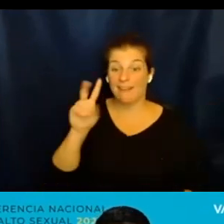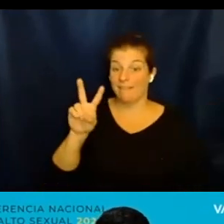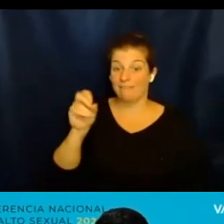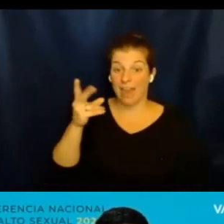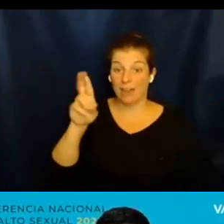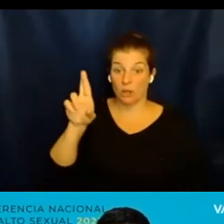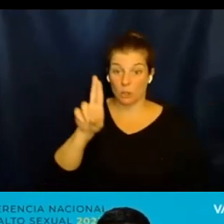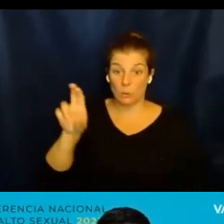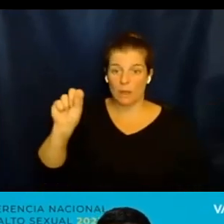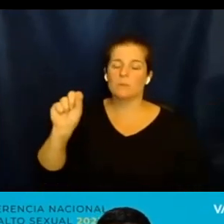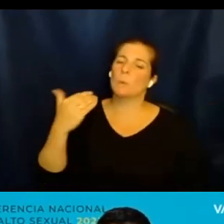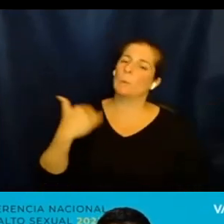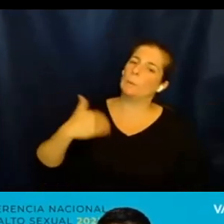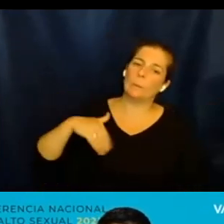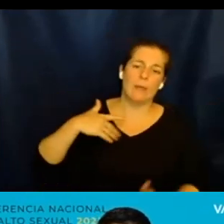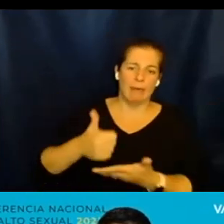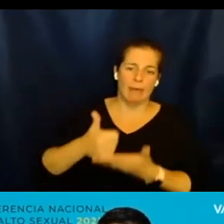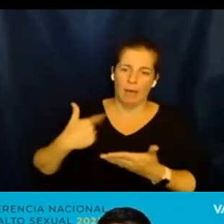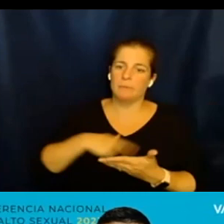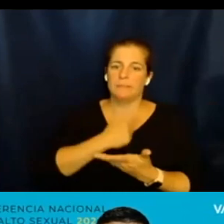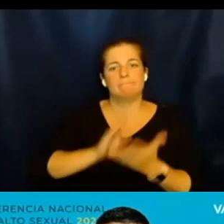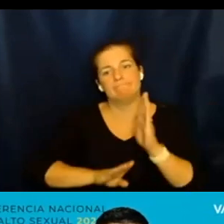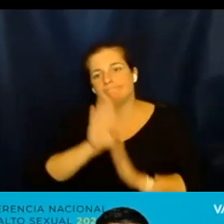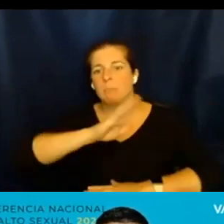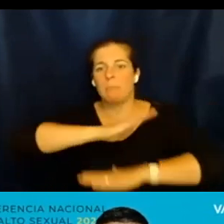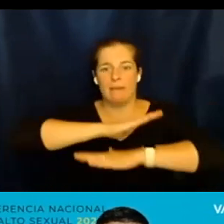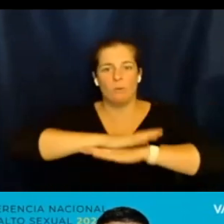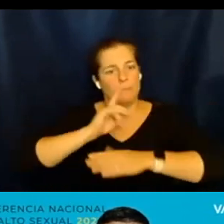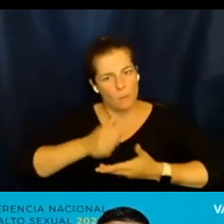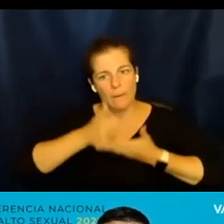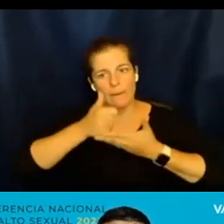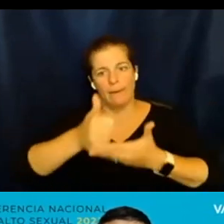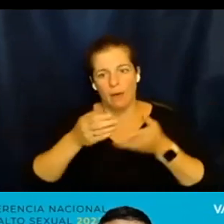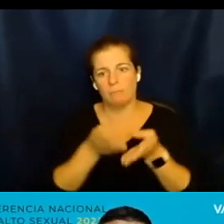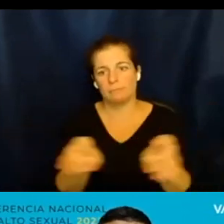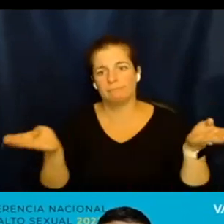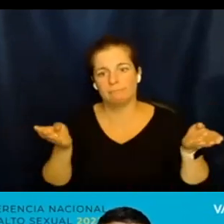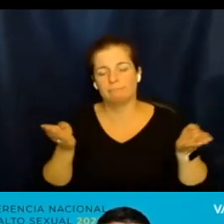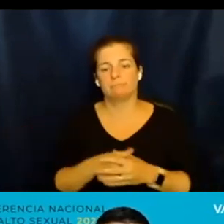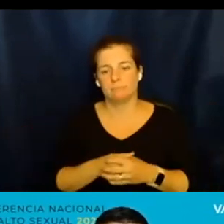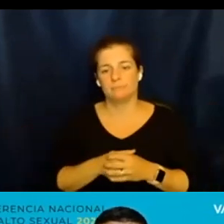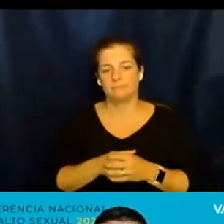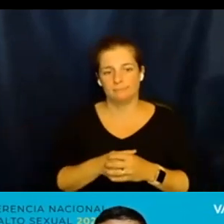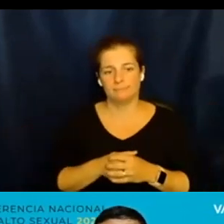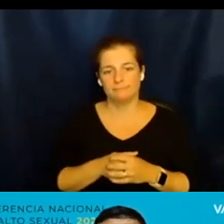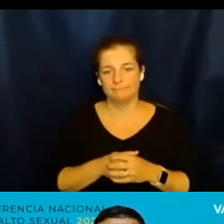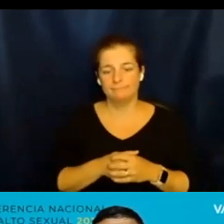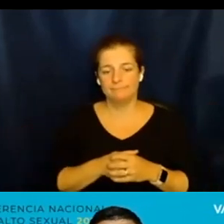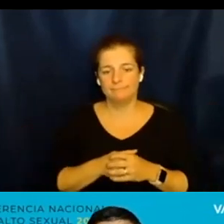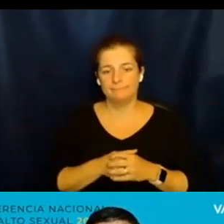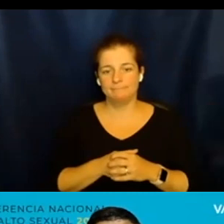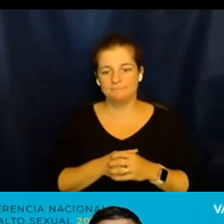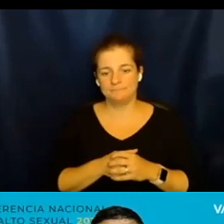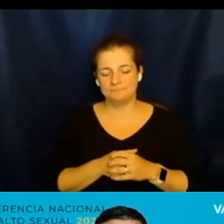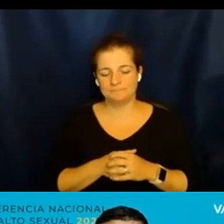to develop a platform that can help us. We have, we have,